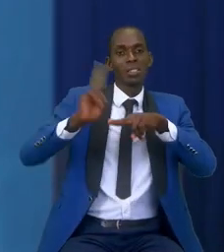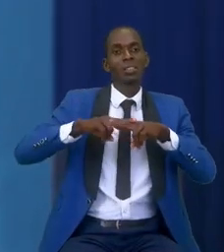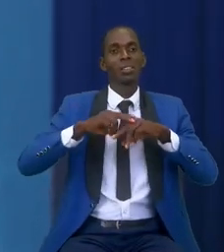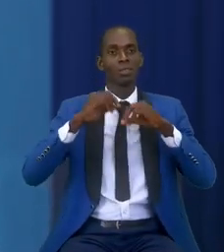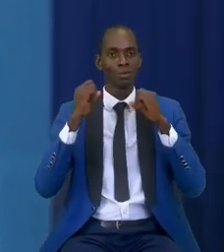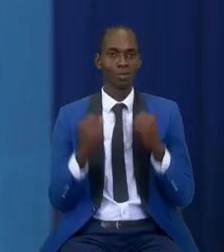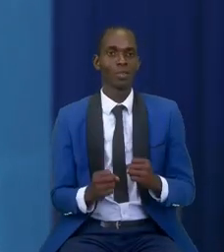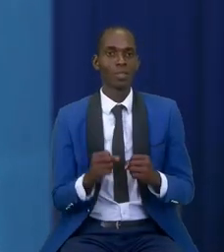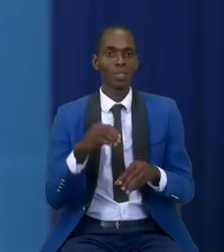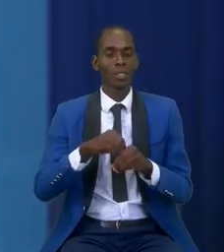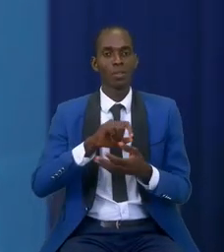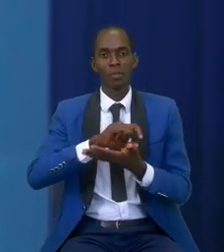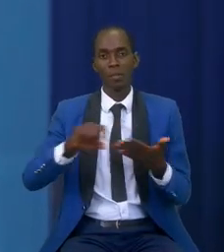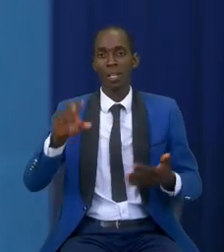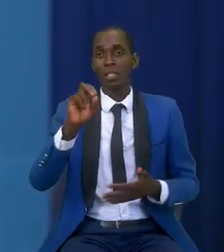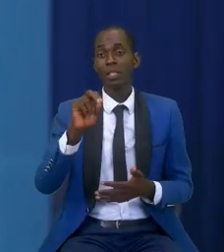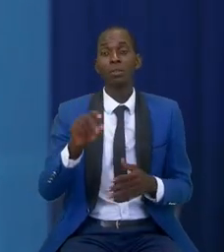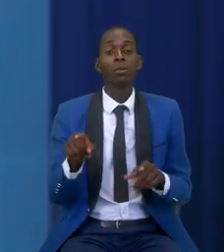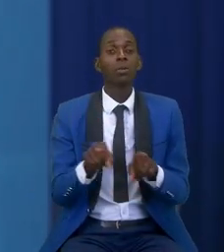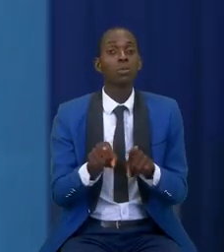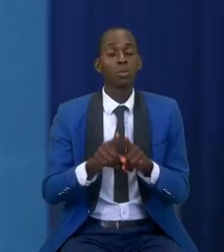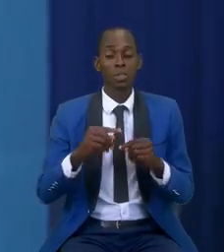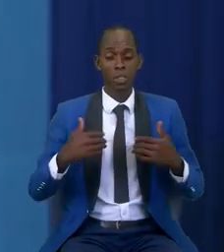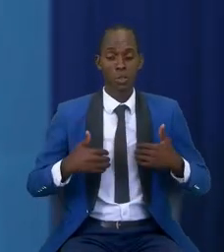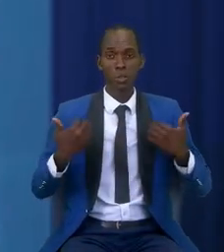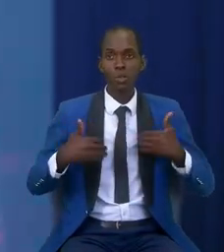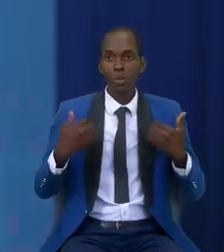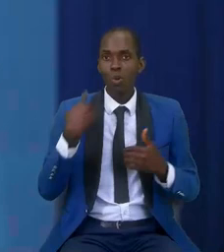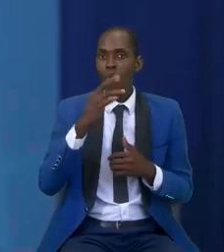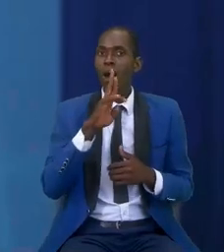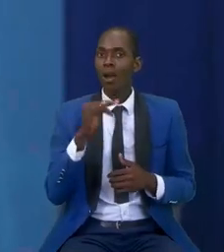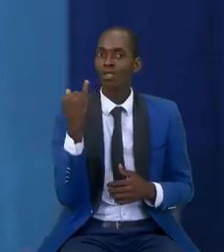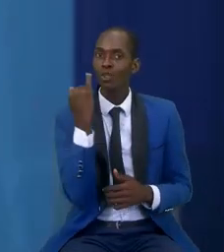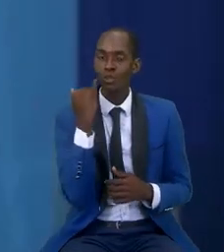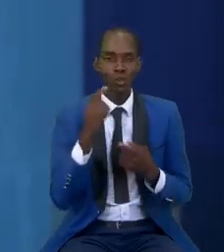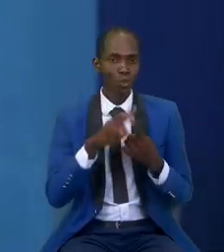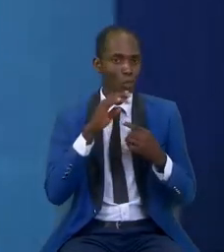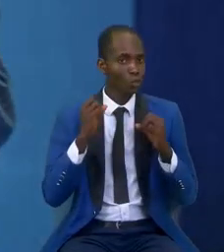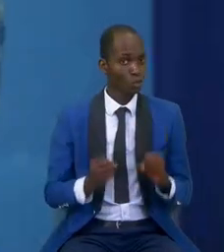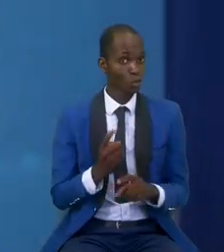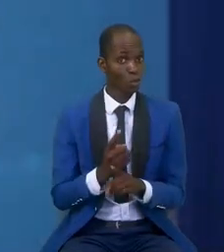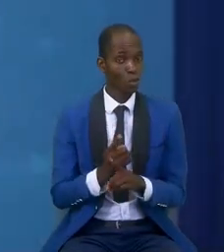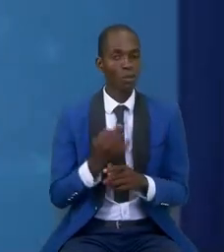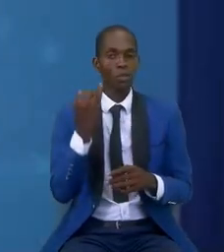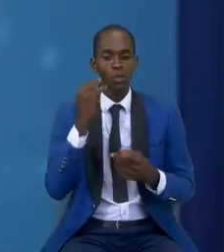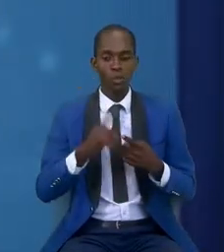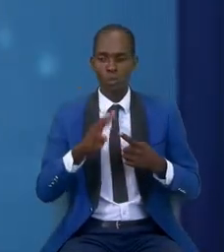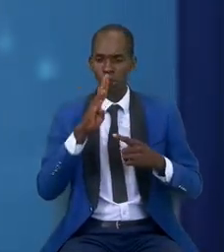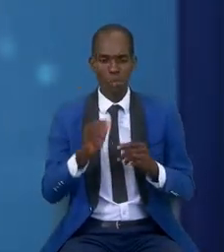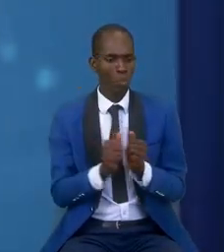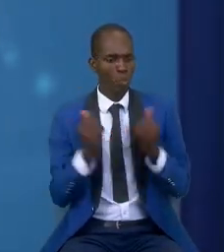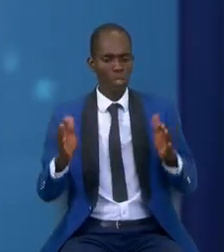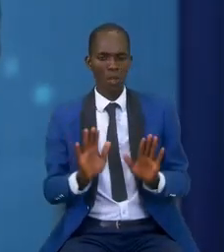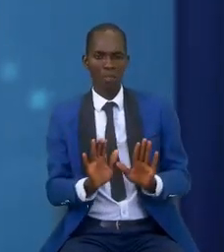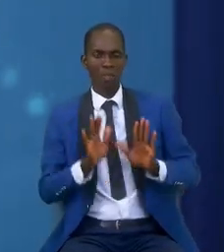supposed to be strong courageous and fearless and bold even the youth if they depend on their natural